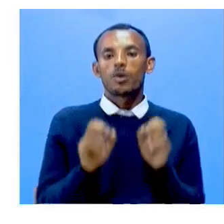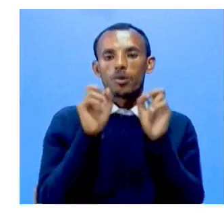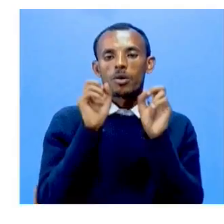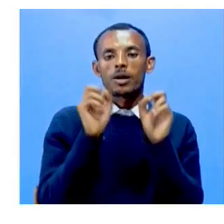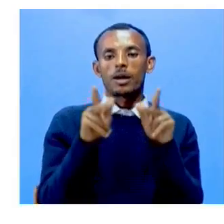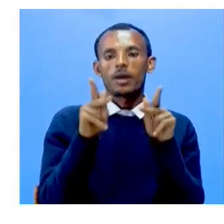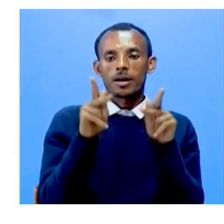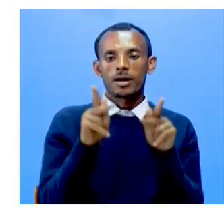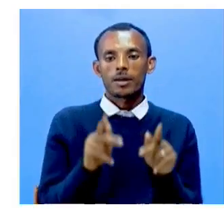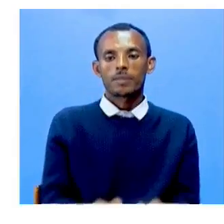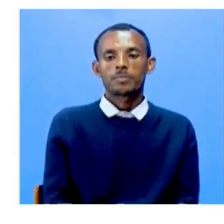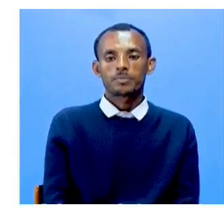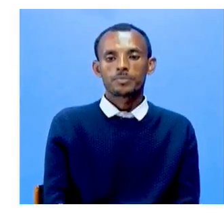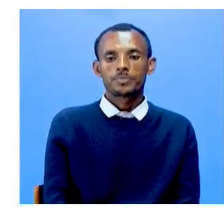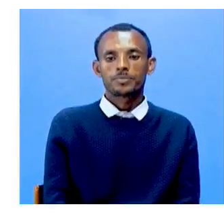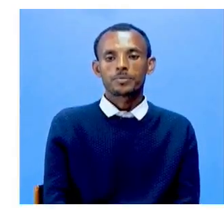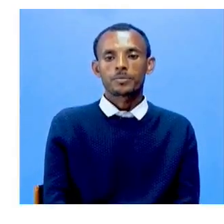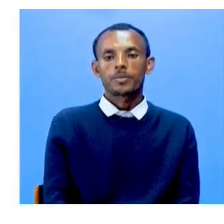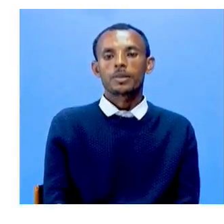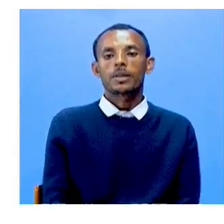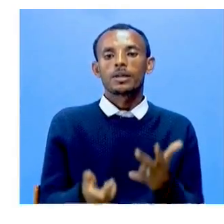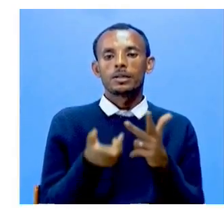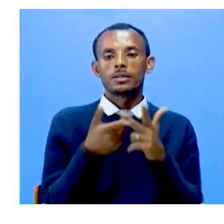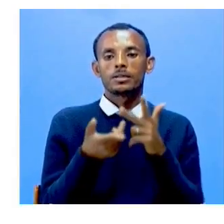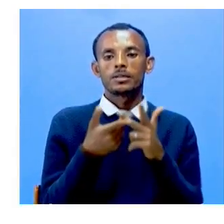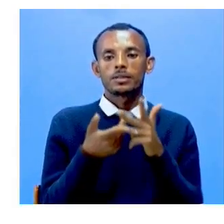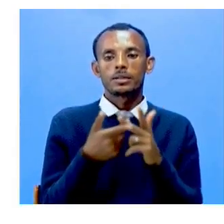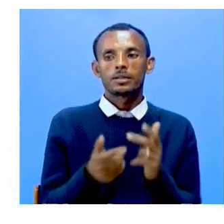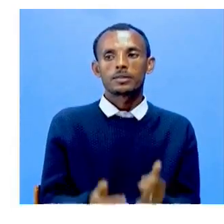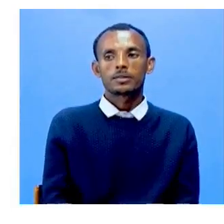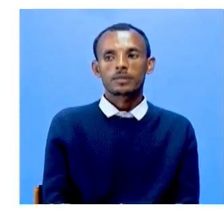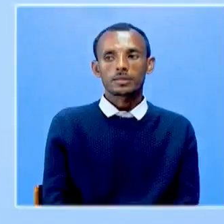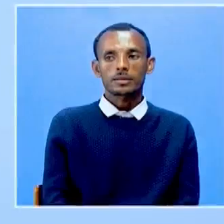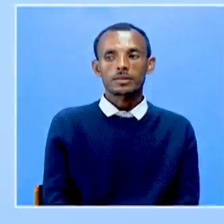Okay. The